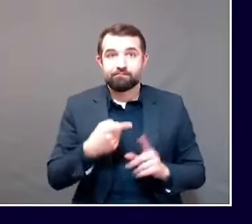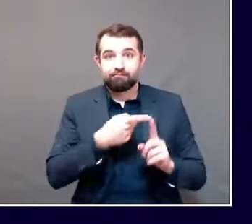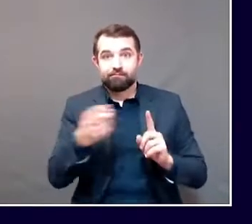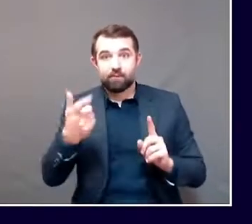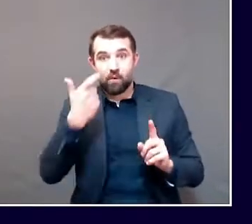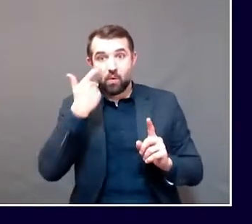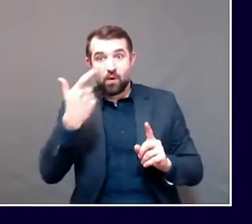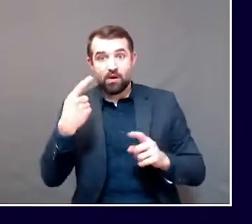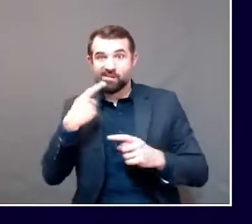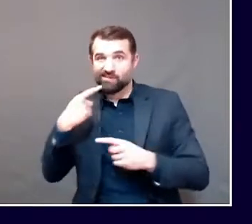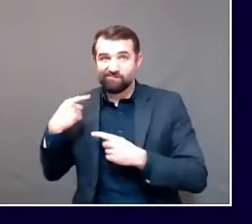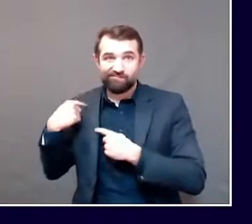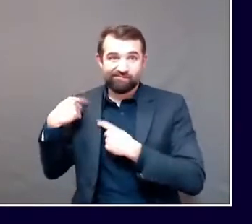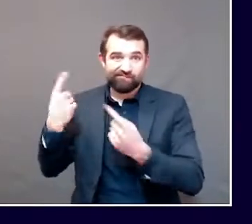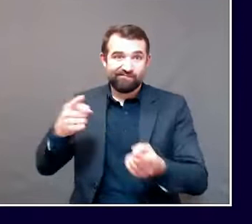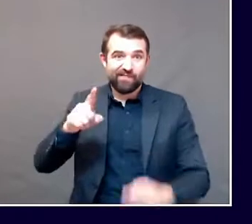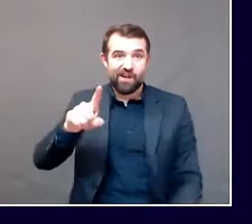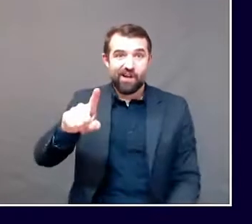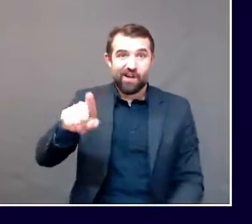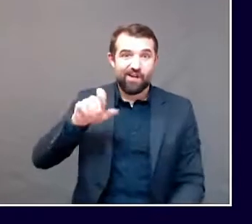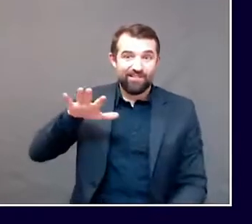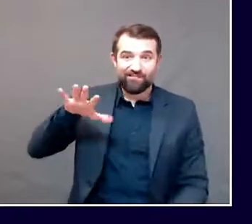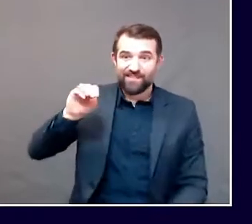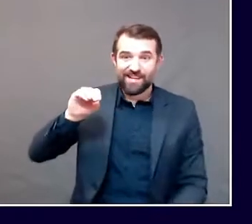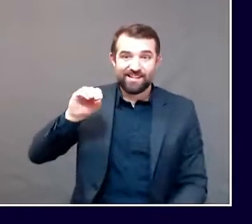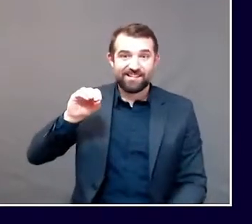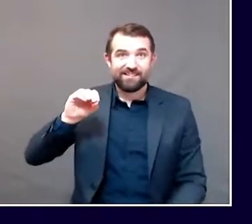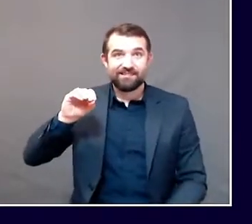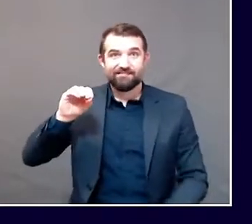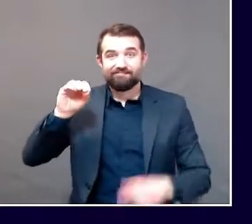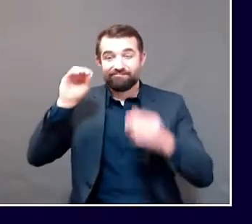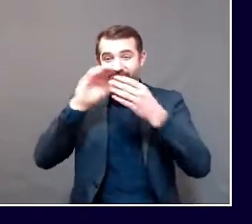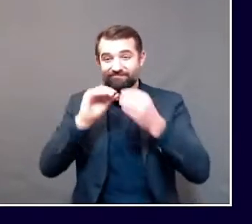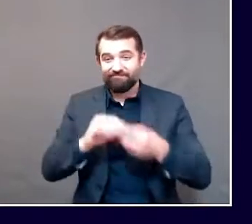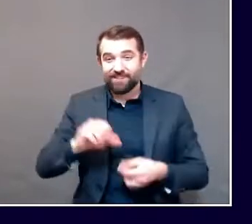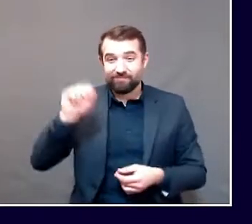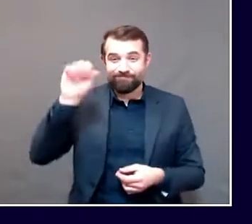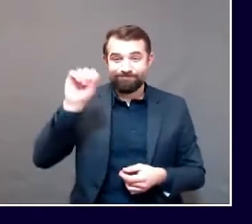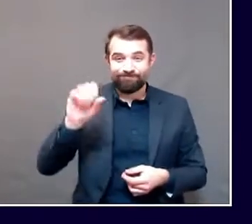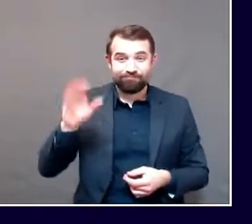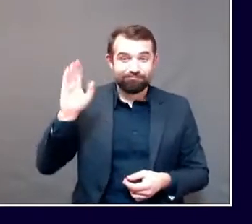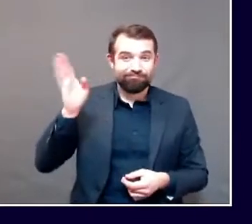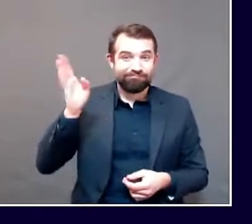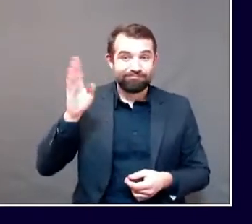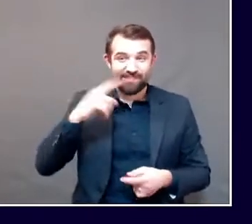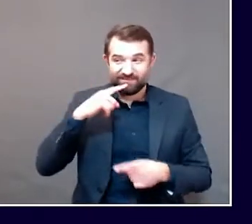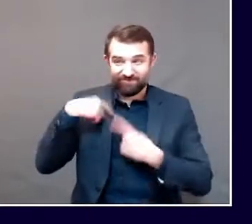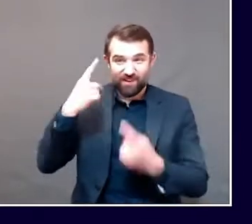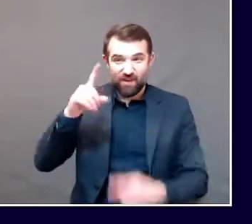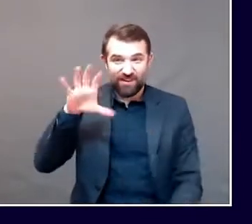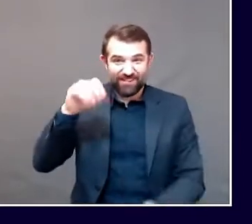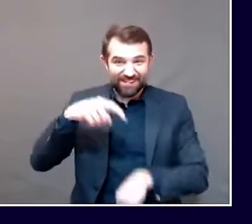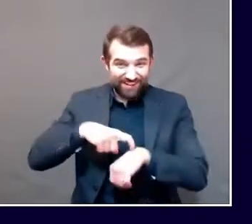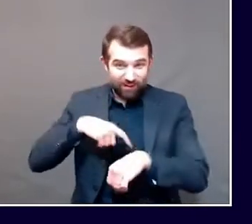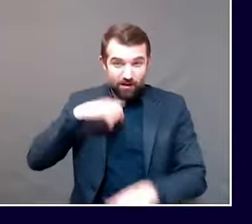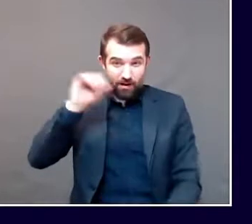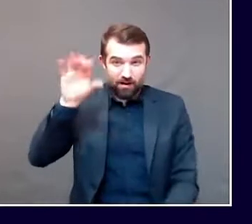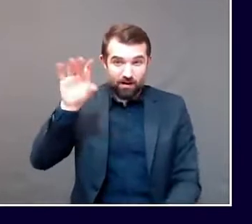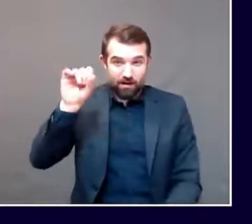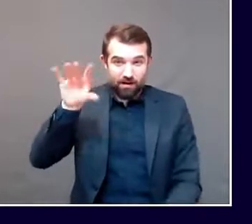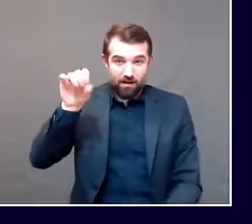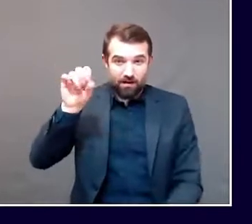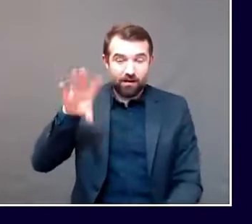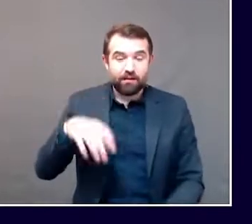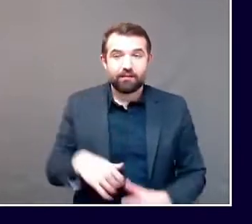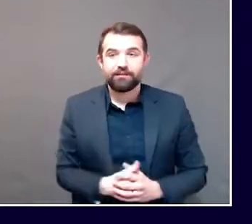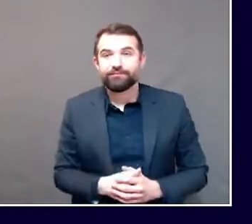is the 150th one. I'm not a fan of scoring us or ranking us relative to other states. I don't like